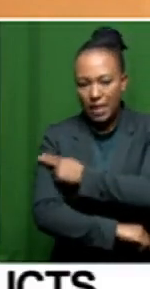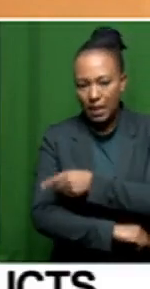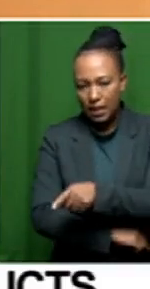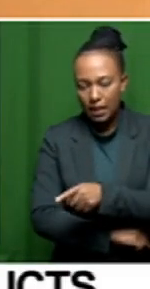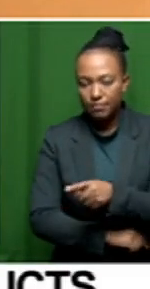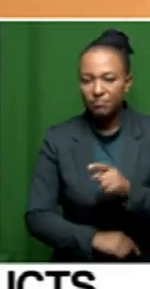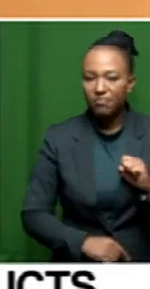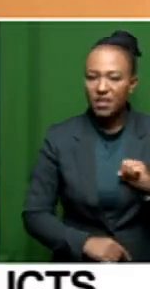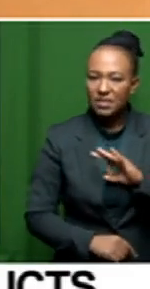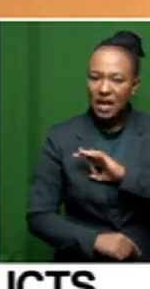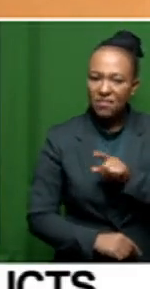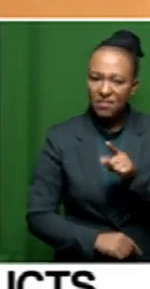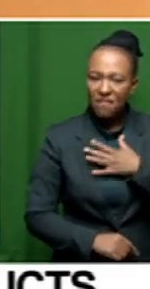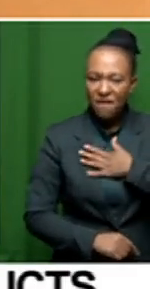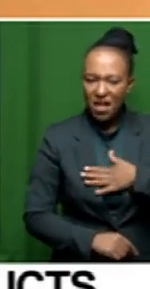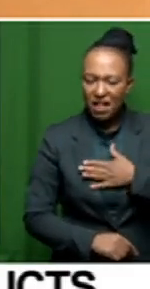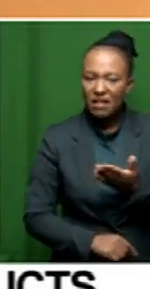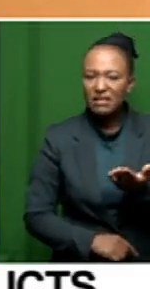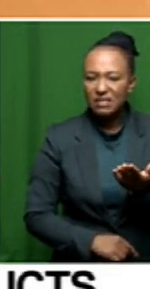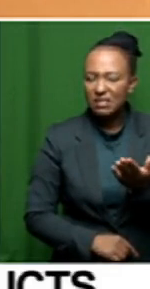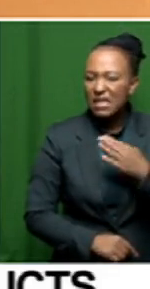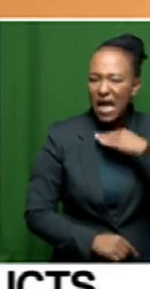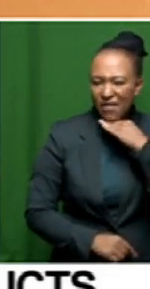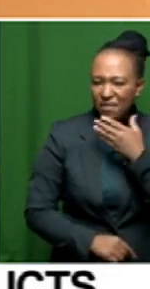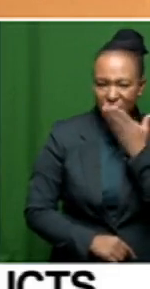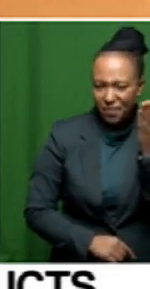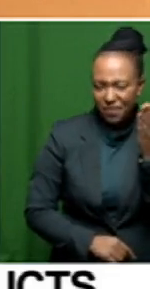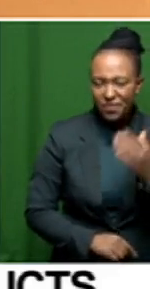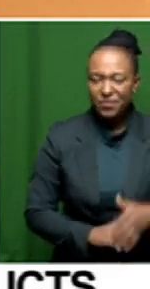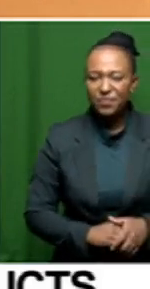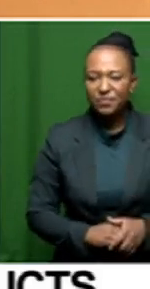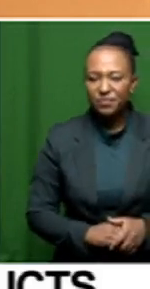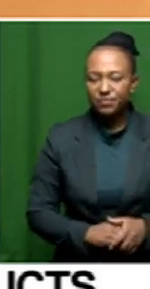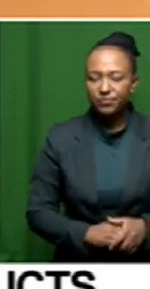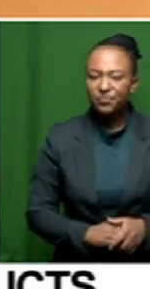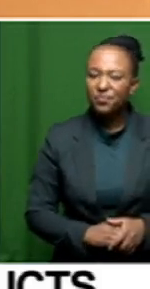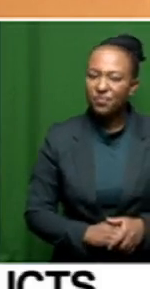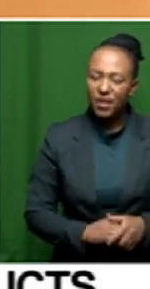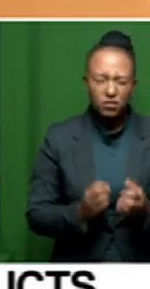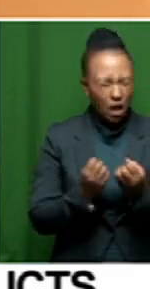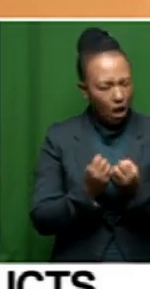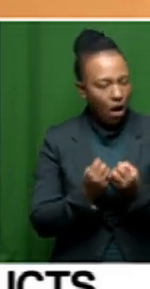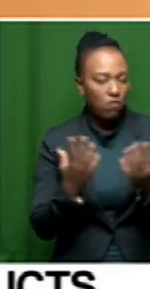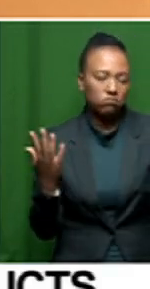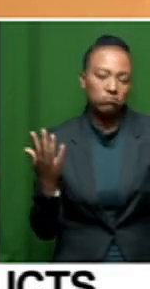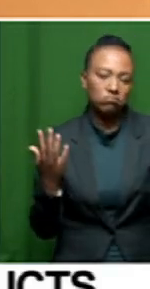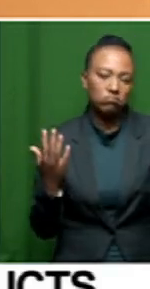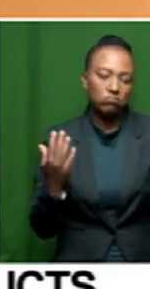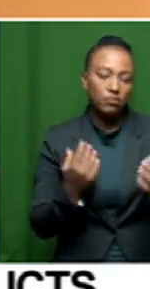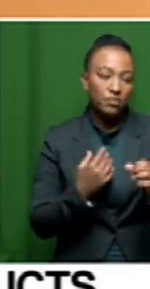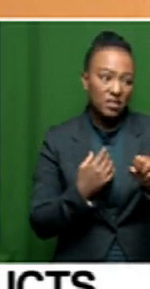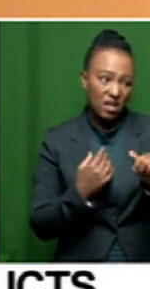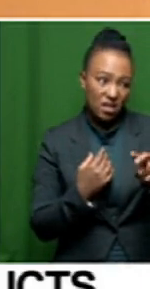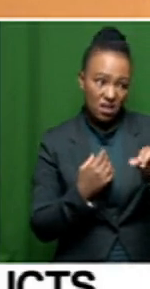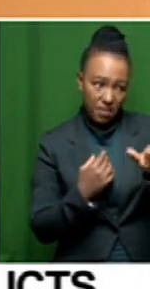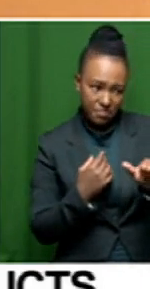staff is not enough. So there's a lot, Sakina. You